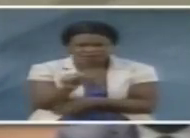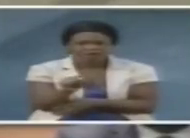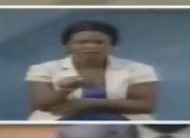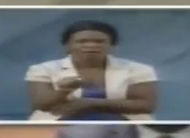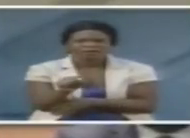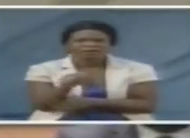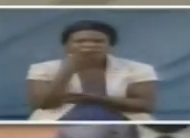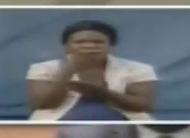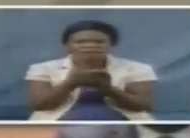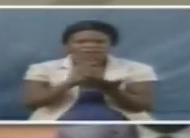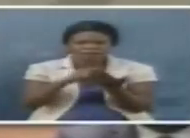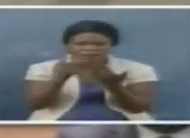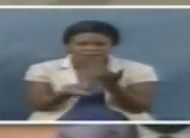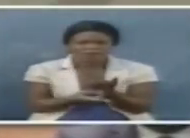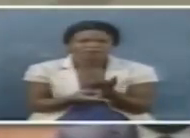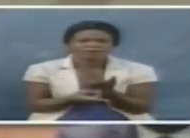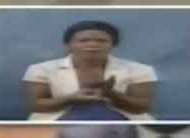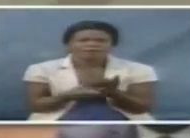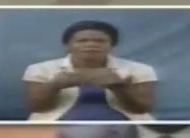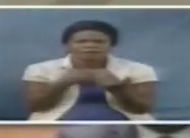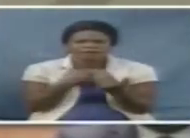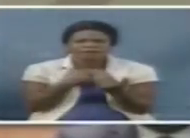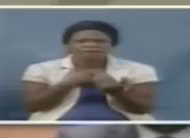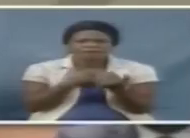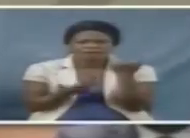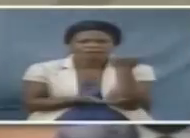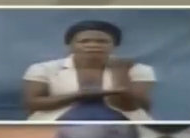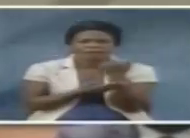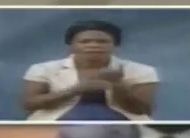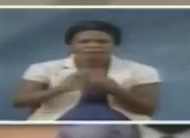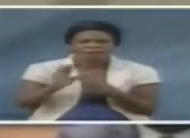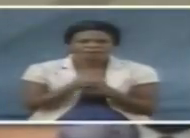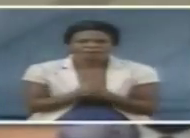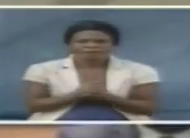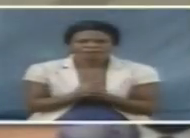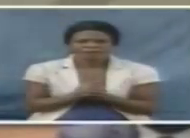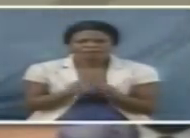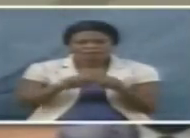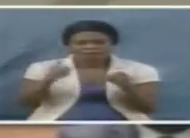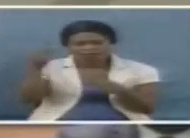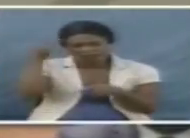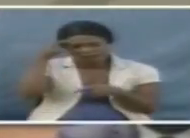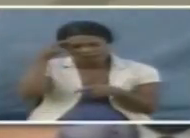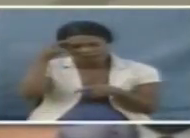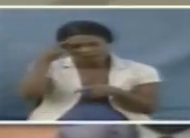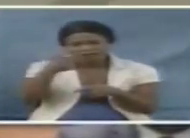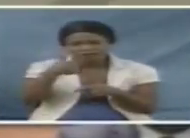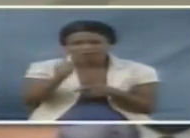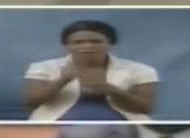Sir, the financing of this ambitious program has entailed accumulation of